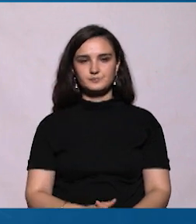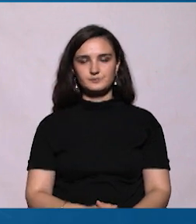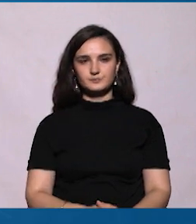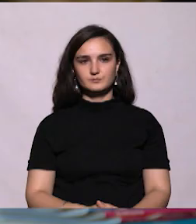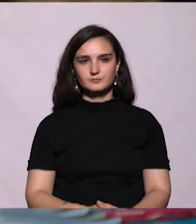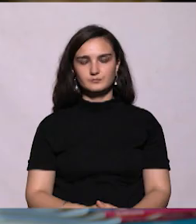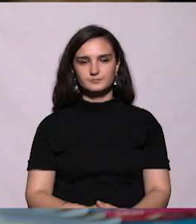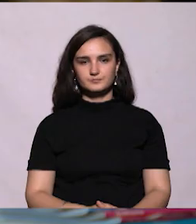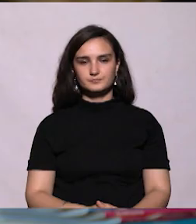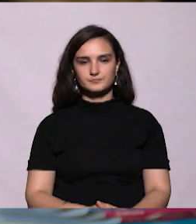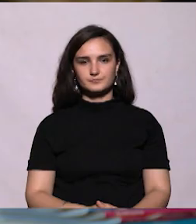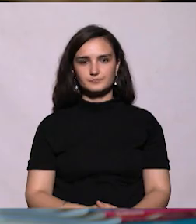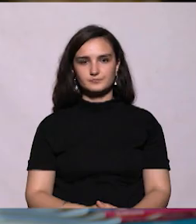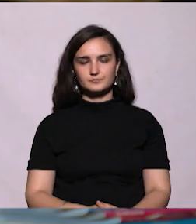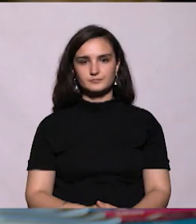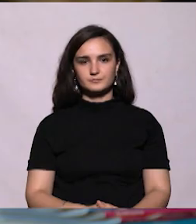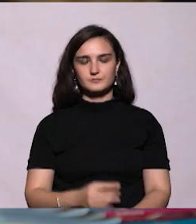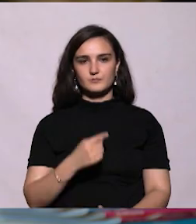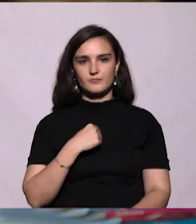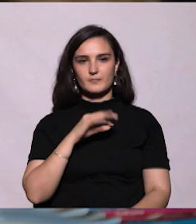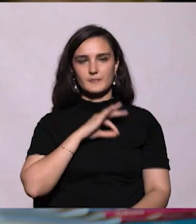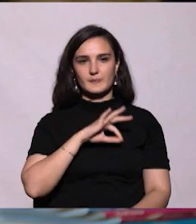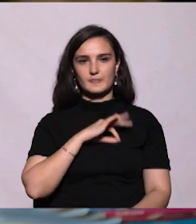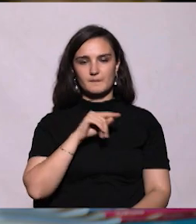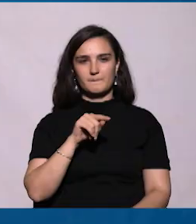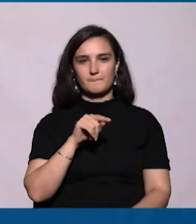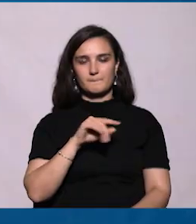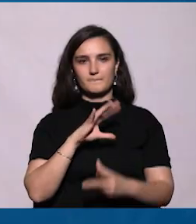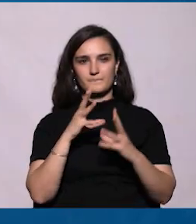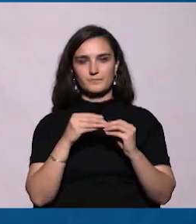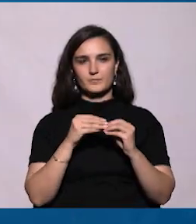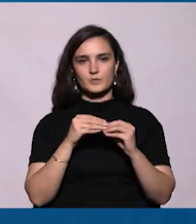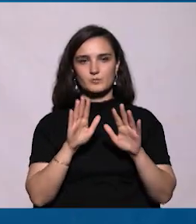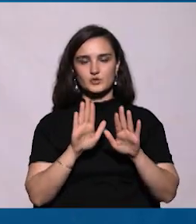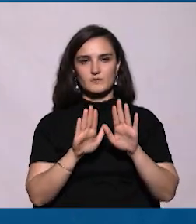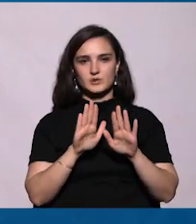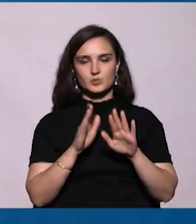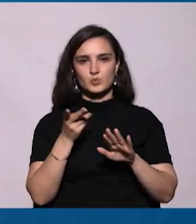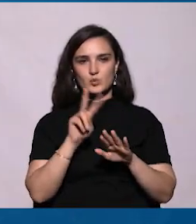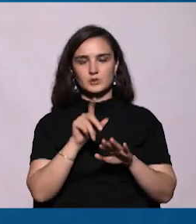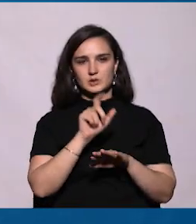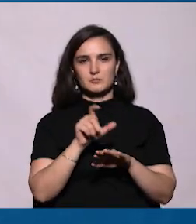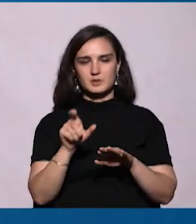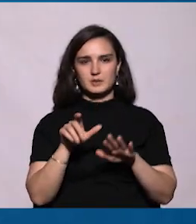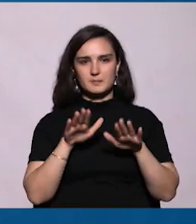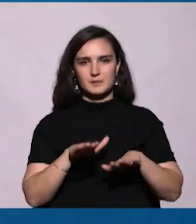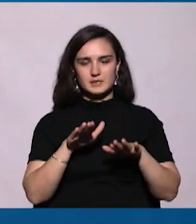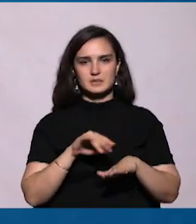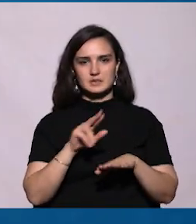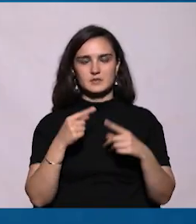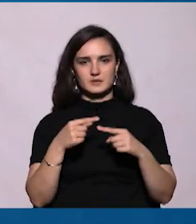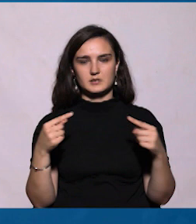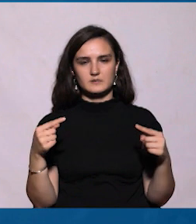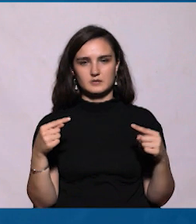Comparatives and superlatives. We use comparative adjectives to compare two people, places, or